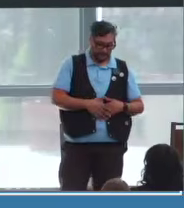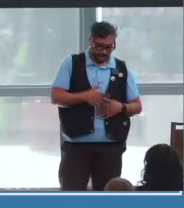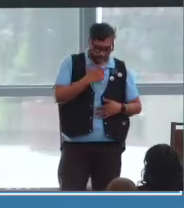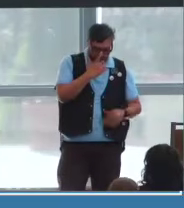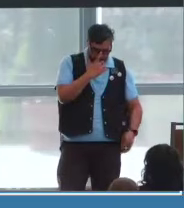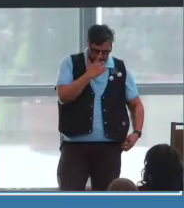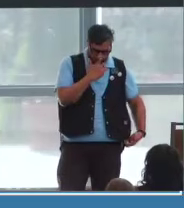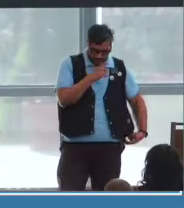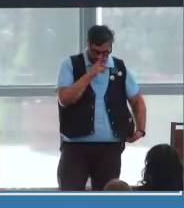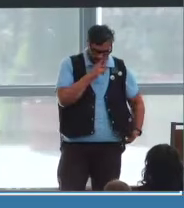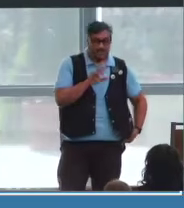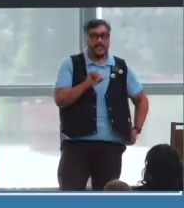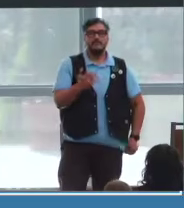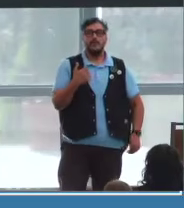certain